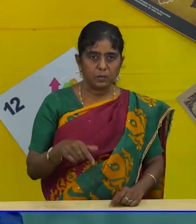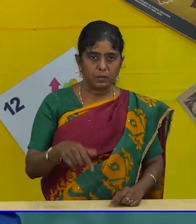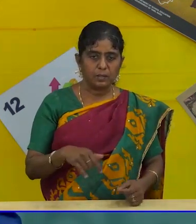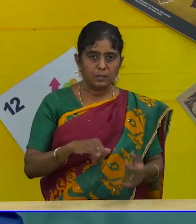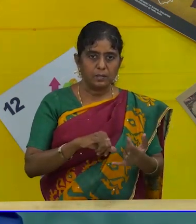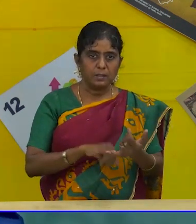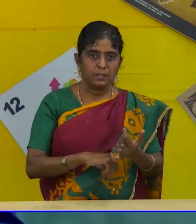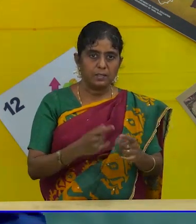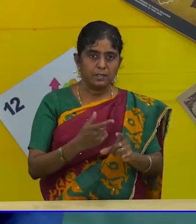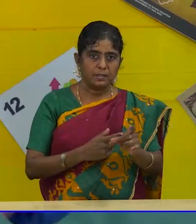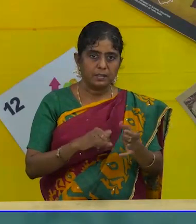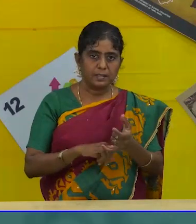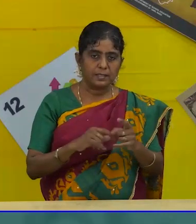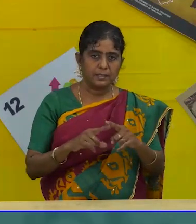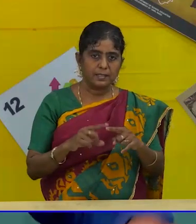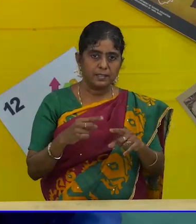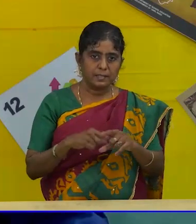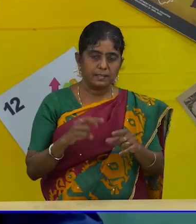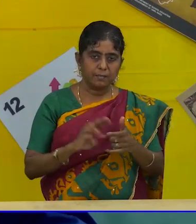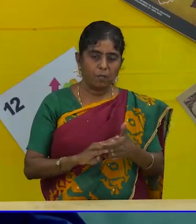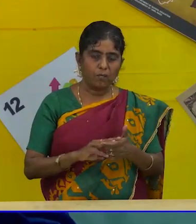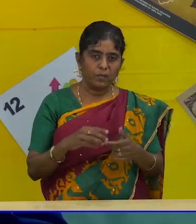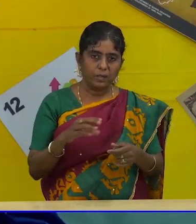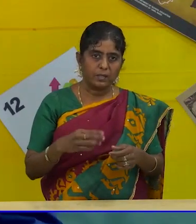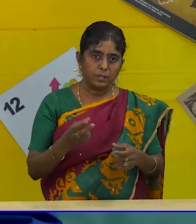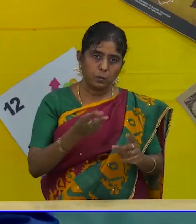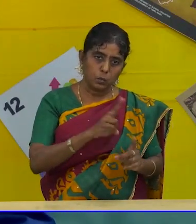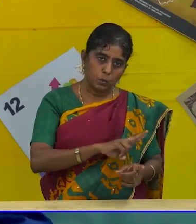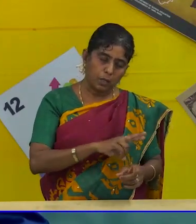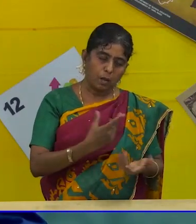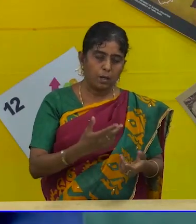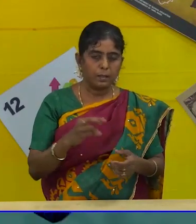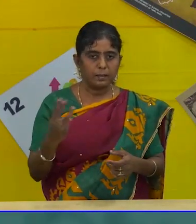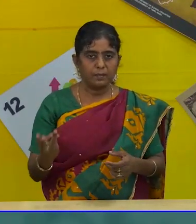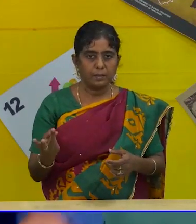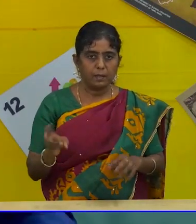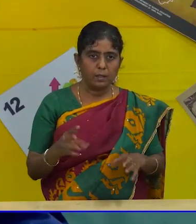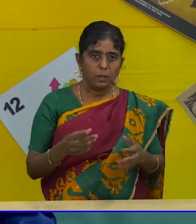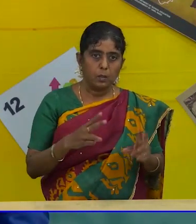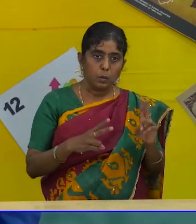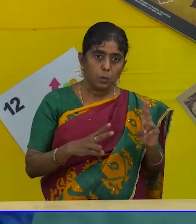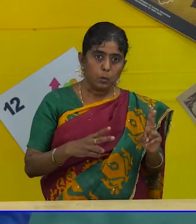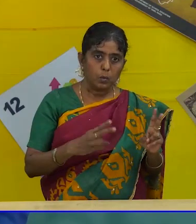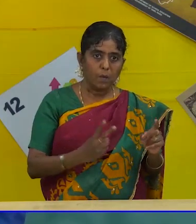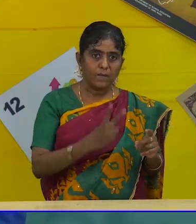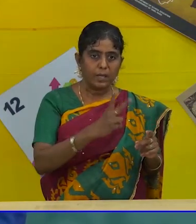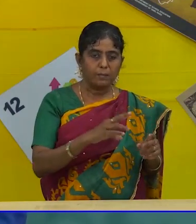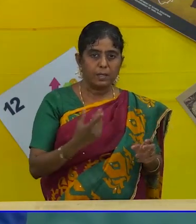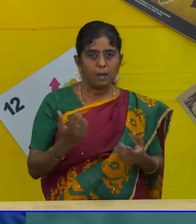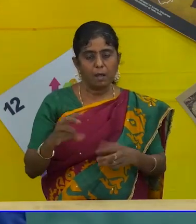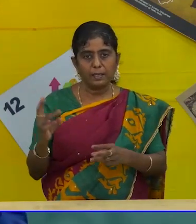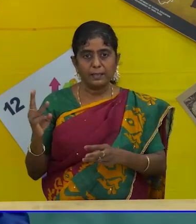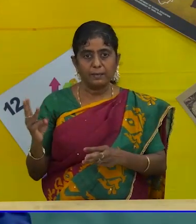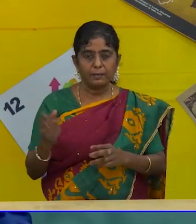of equation is given, either it's a two equations or a three equations containing two variables or containing three